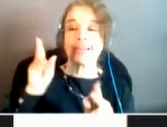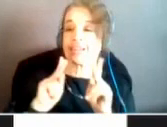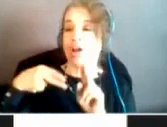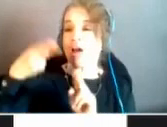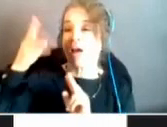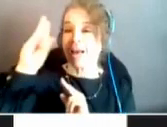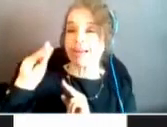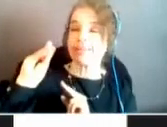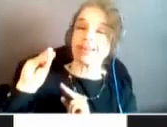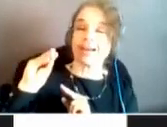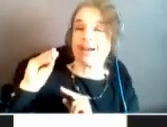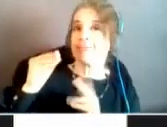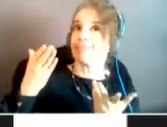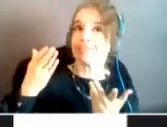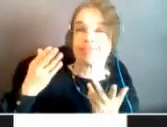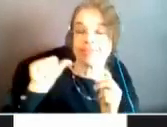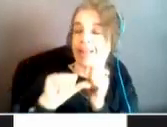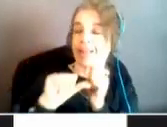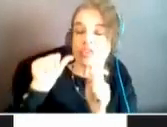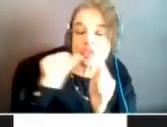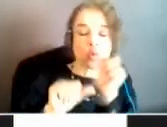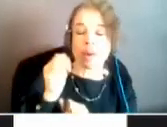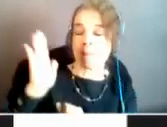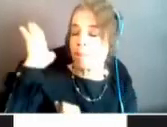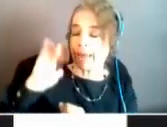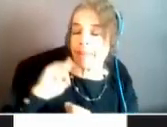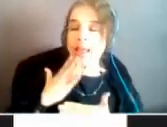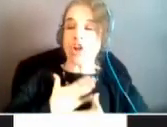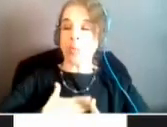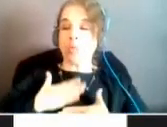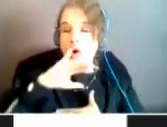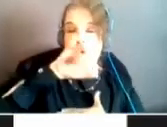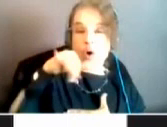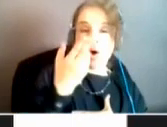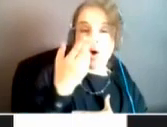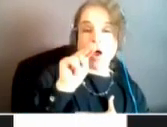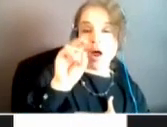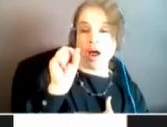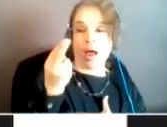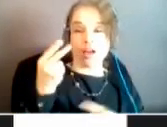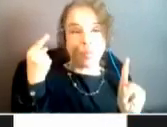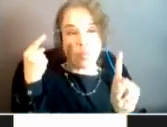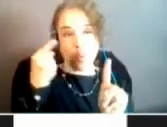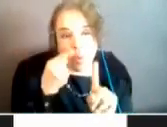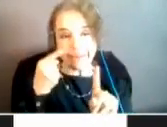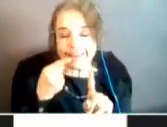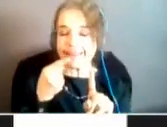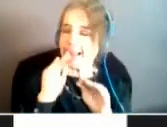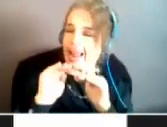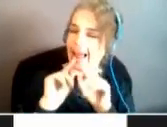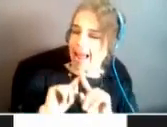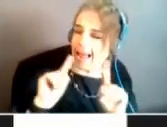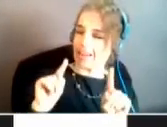higher rate of suicide in the past. And I appreciated when Jocelyn was pointing that out. You know,